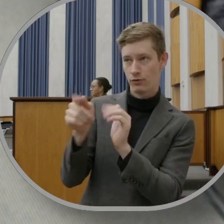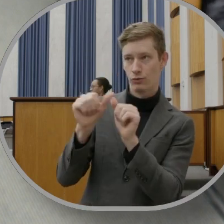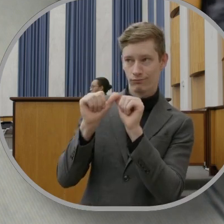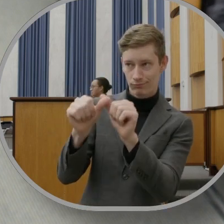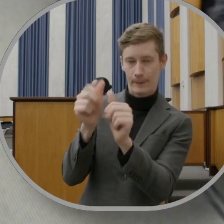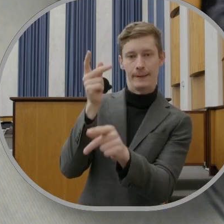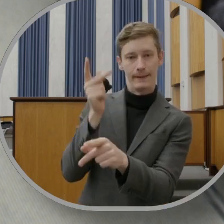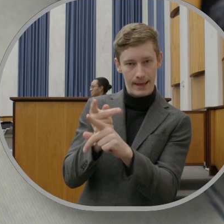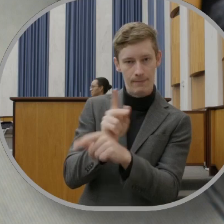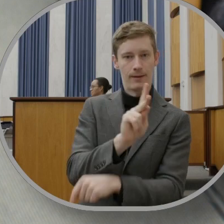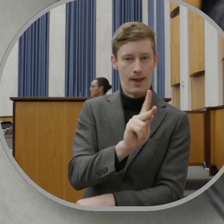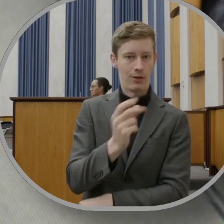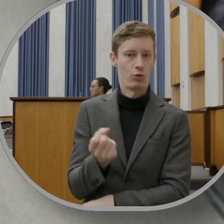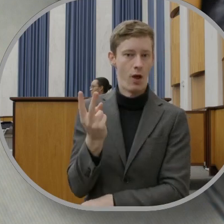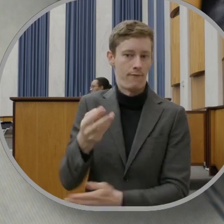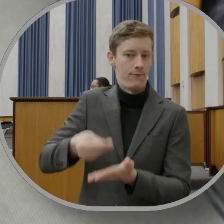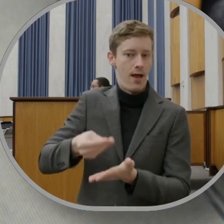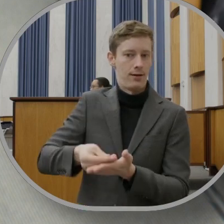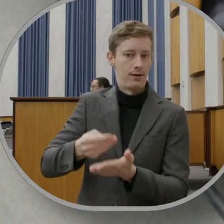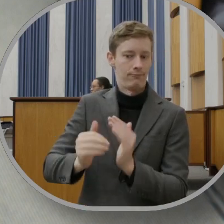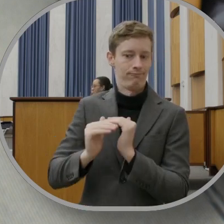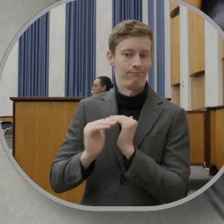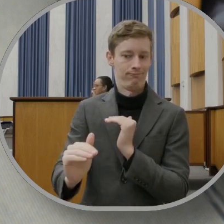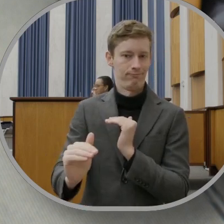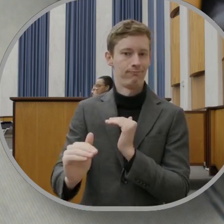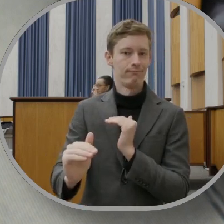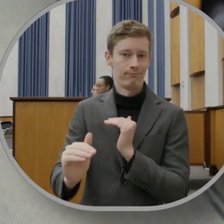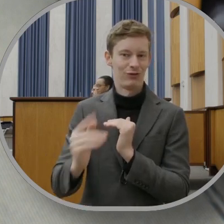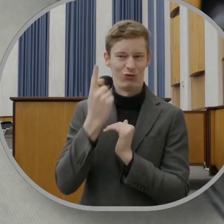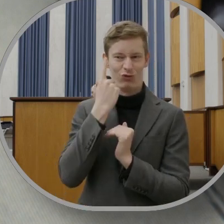the bipartisan General Assembly budget.